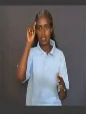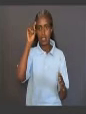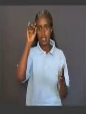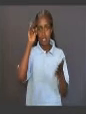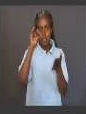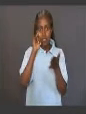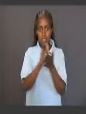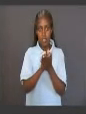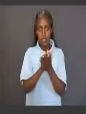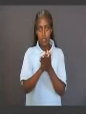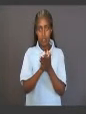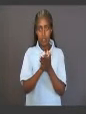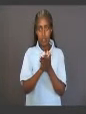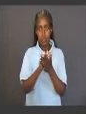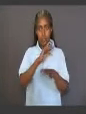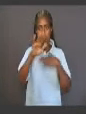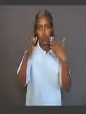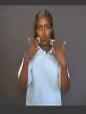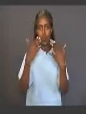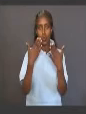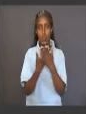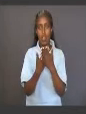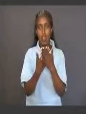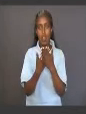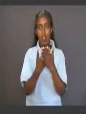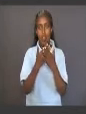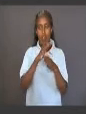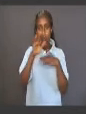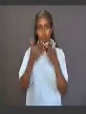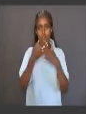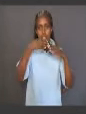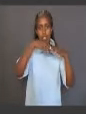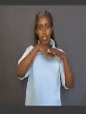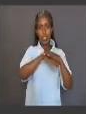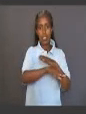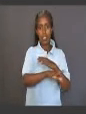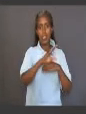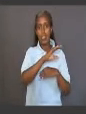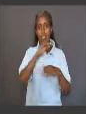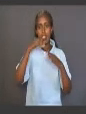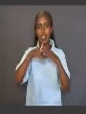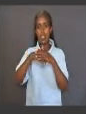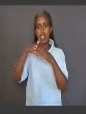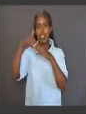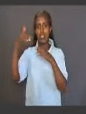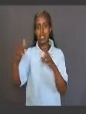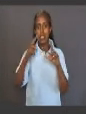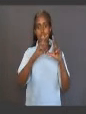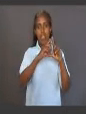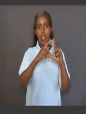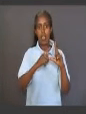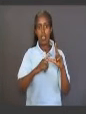That should be the total for all interior and exterior